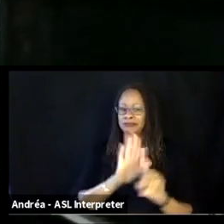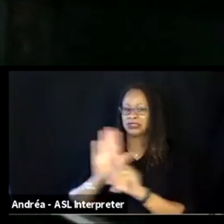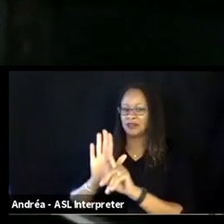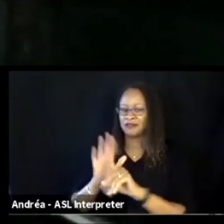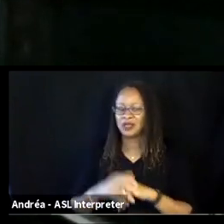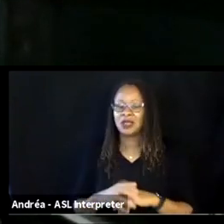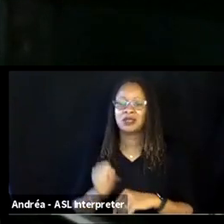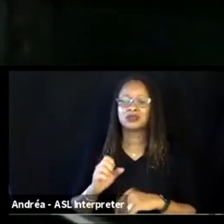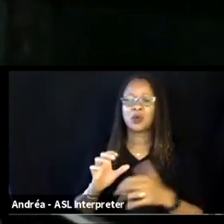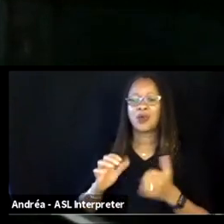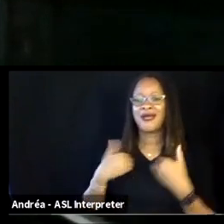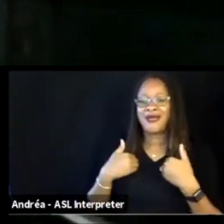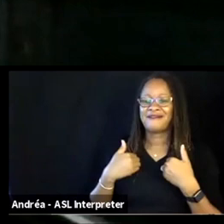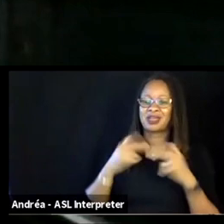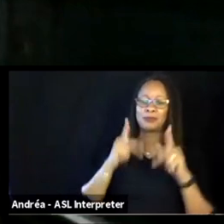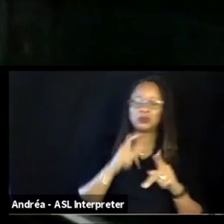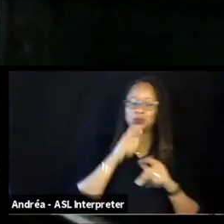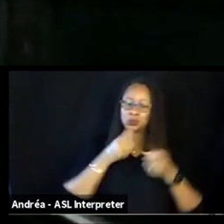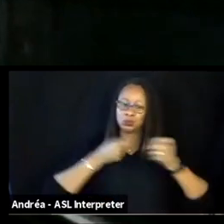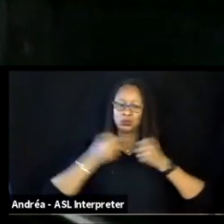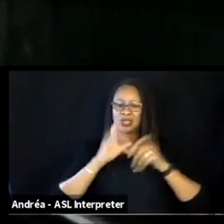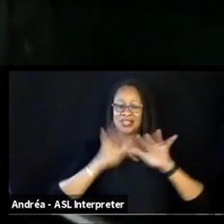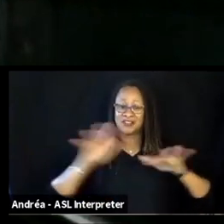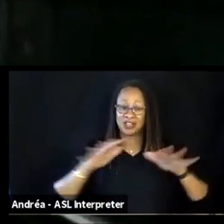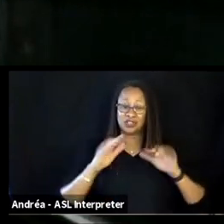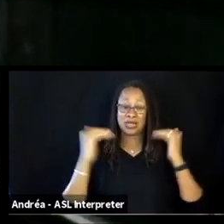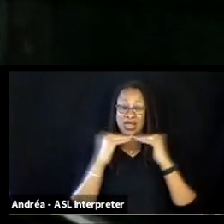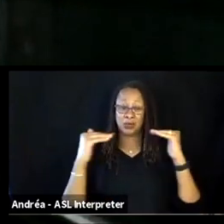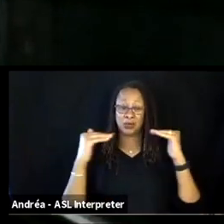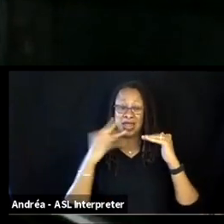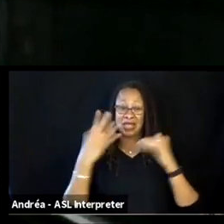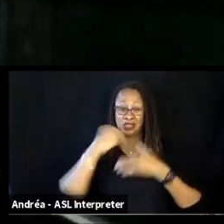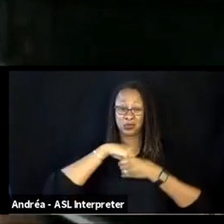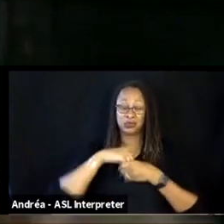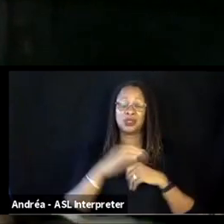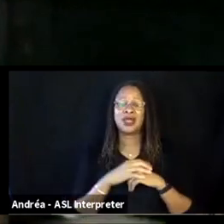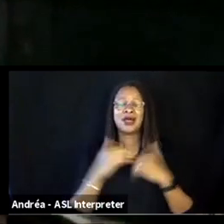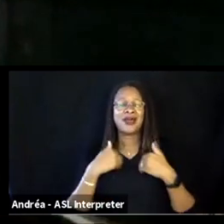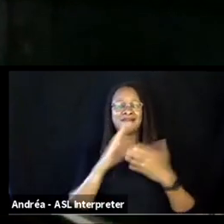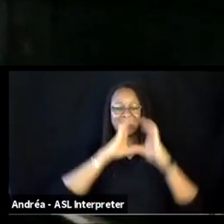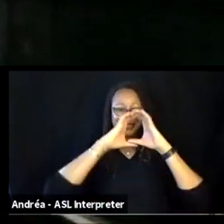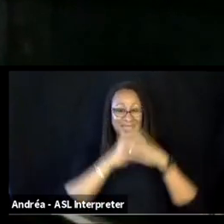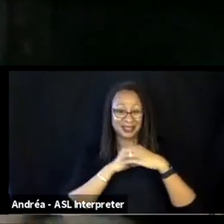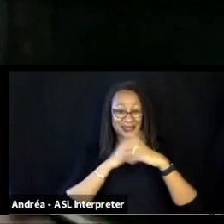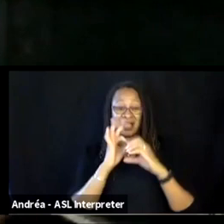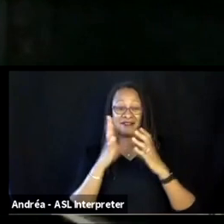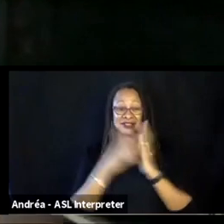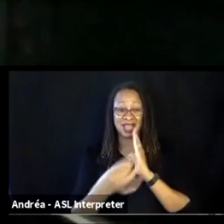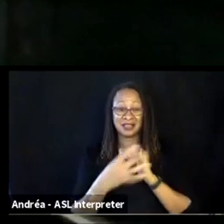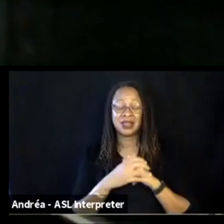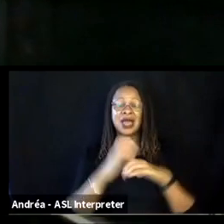like having someone who's in charge of diversity, equity, and inclusion, there's a lens of talent. There's a lens